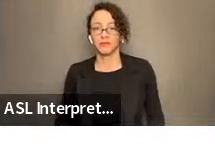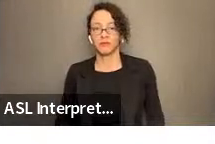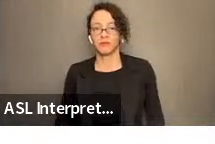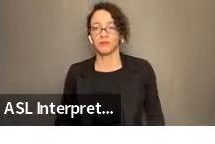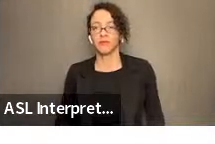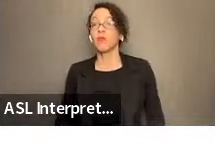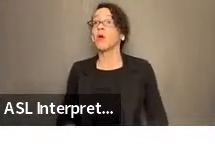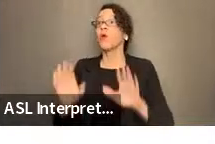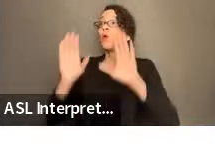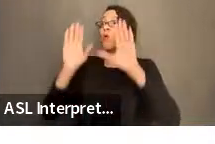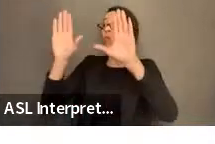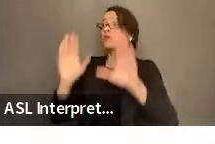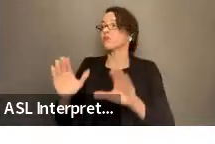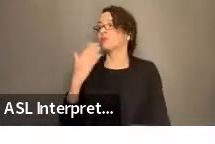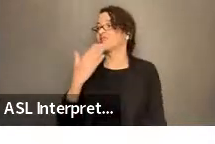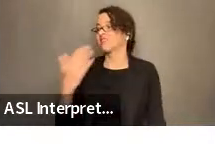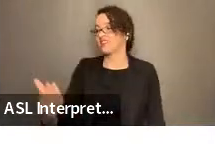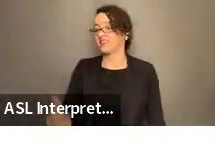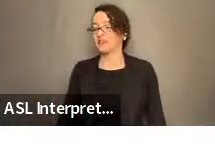Wonderful, thank you.